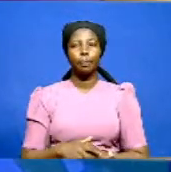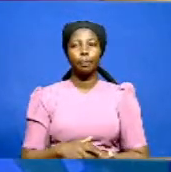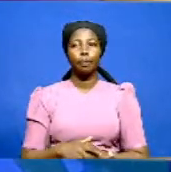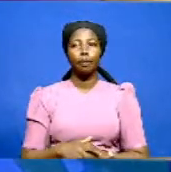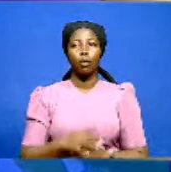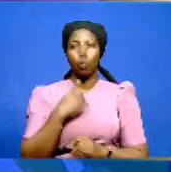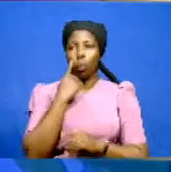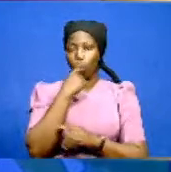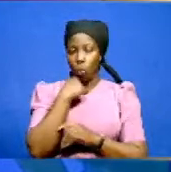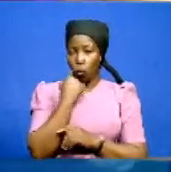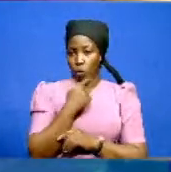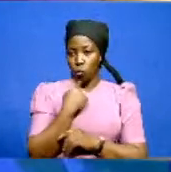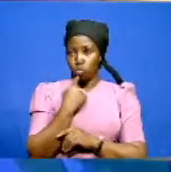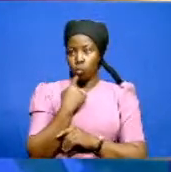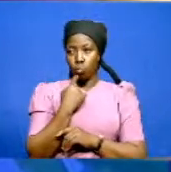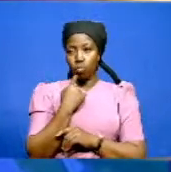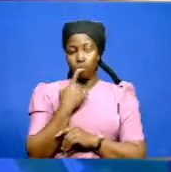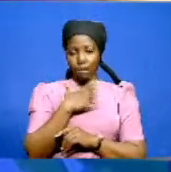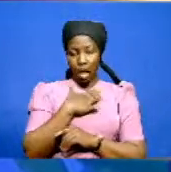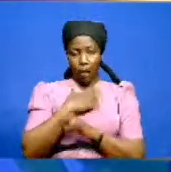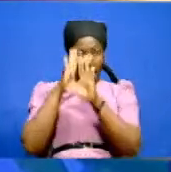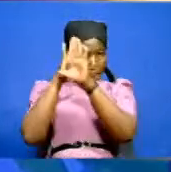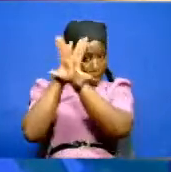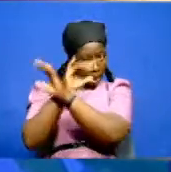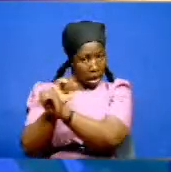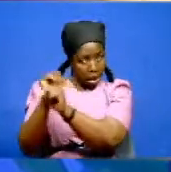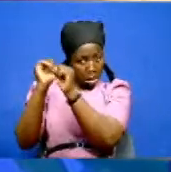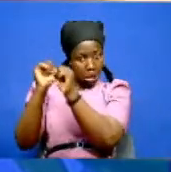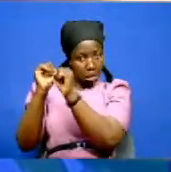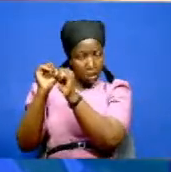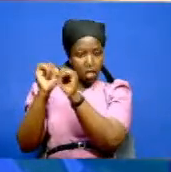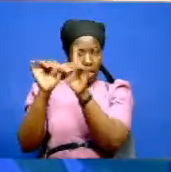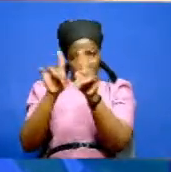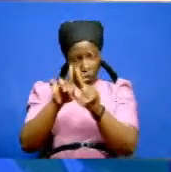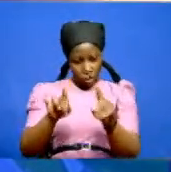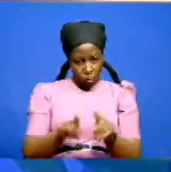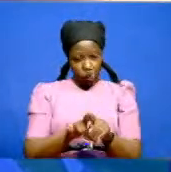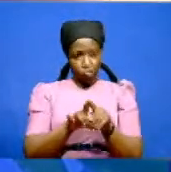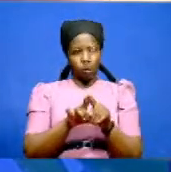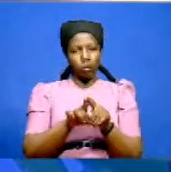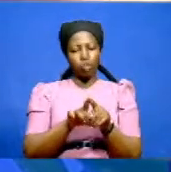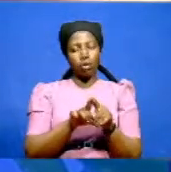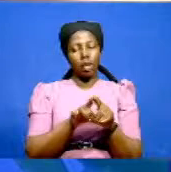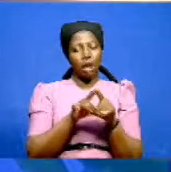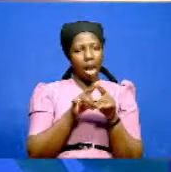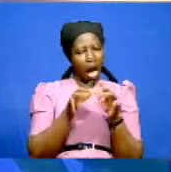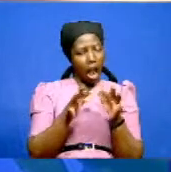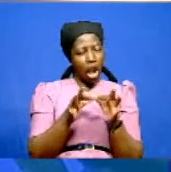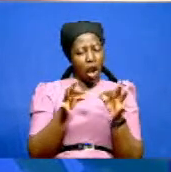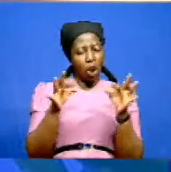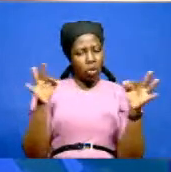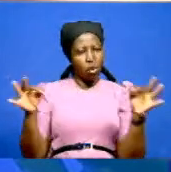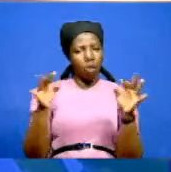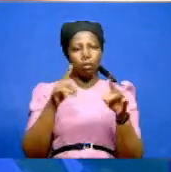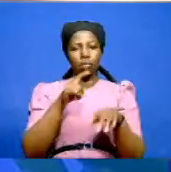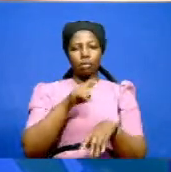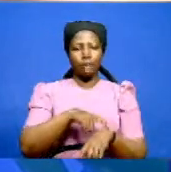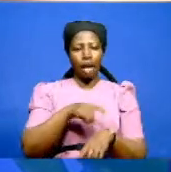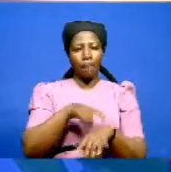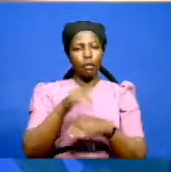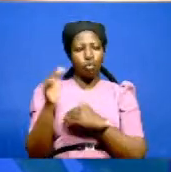who is not just our president, but is for a long time close family friend.